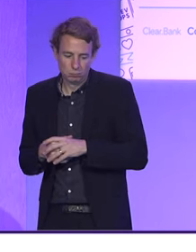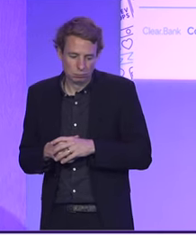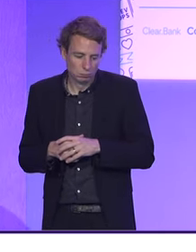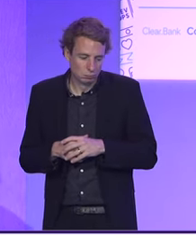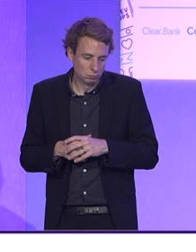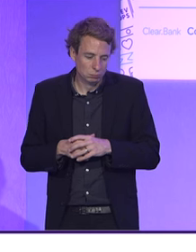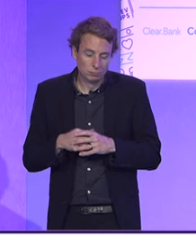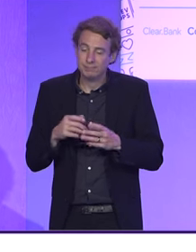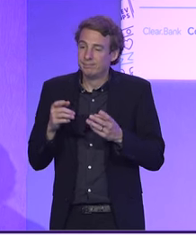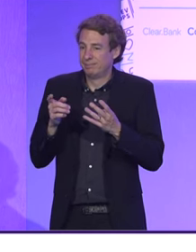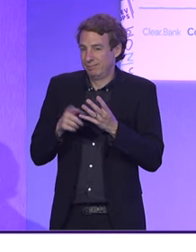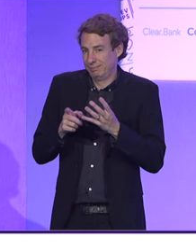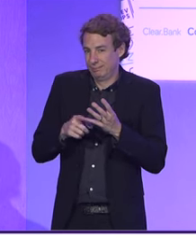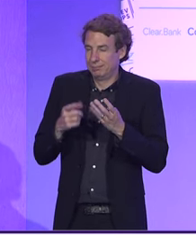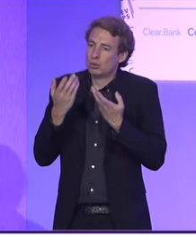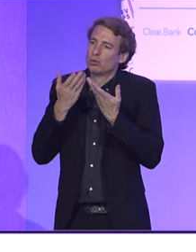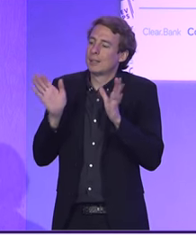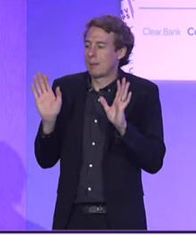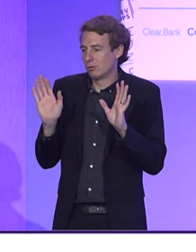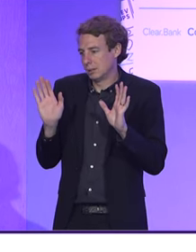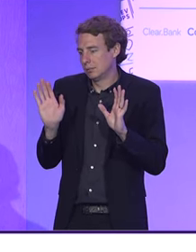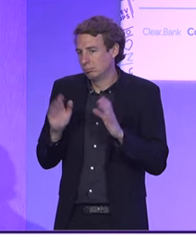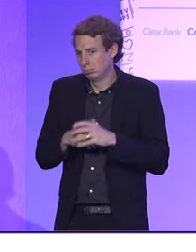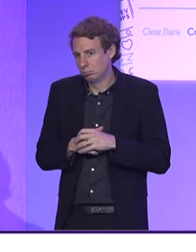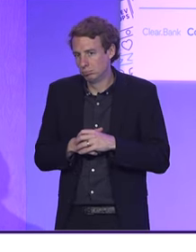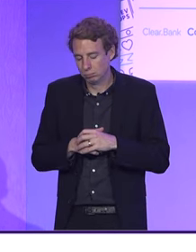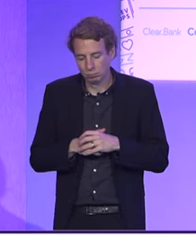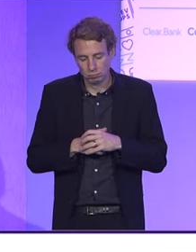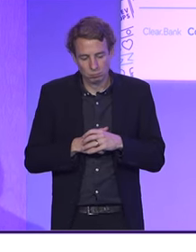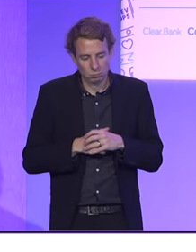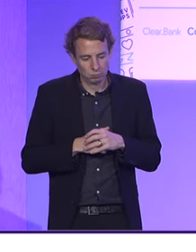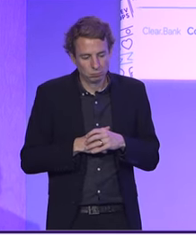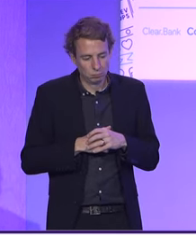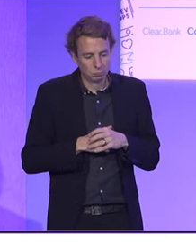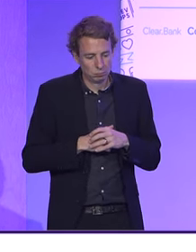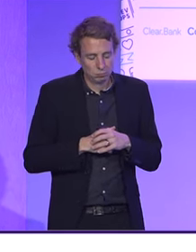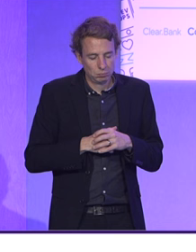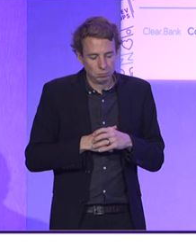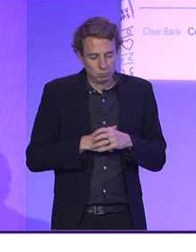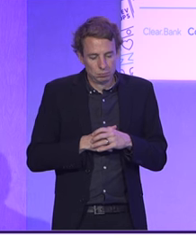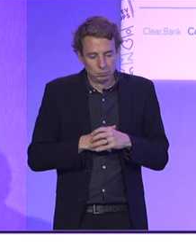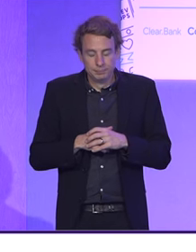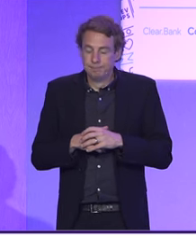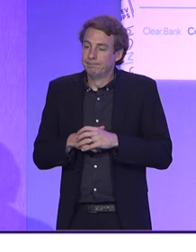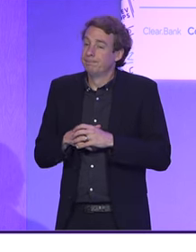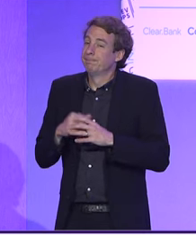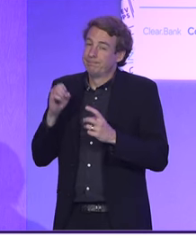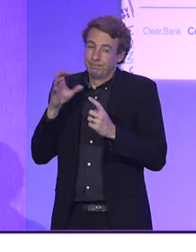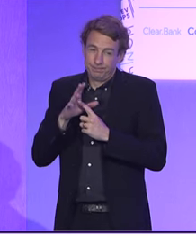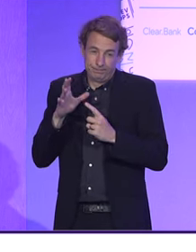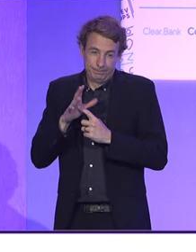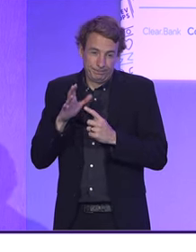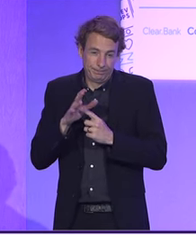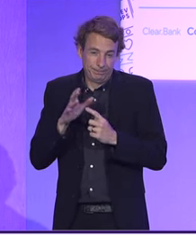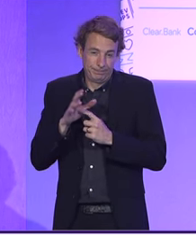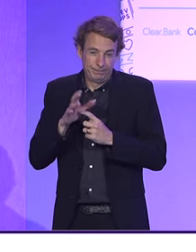team. Sorry, but there are some things. One important thing is to be developer-centric, okay? Just have it in